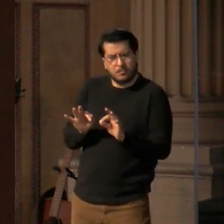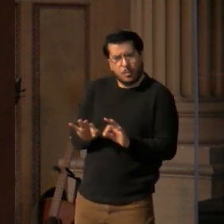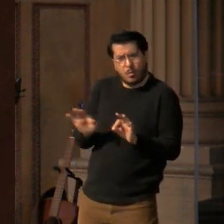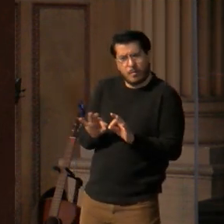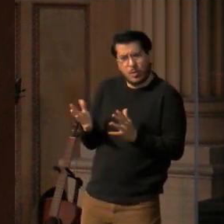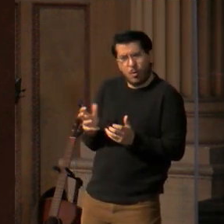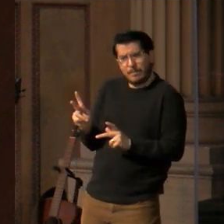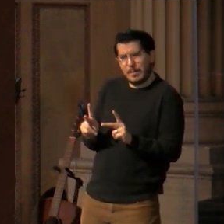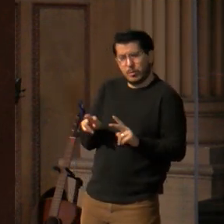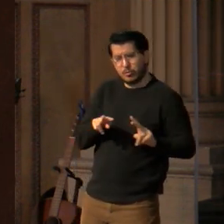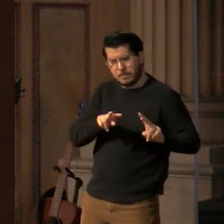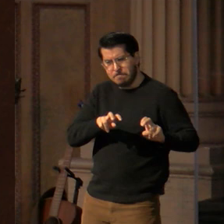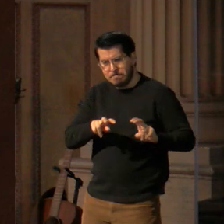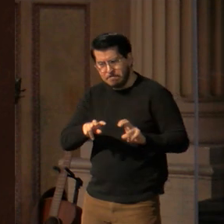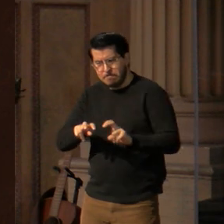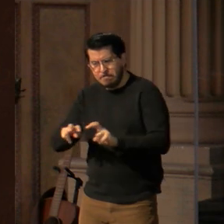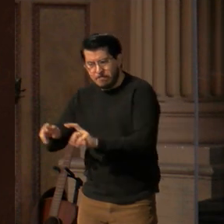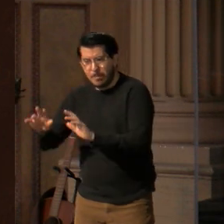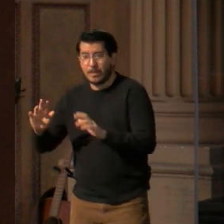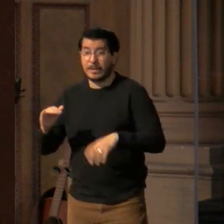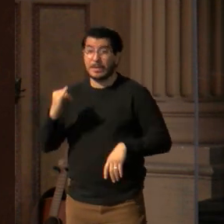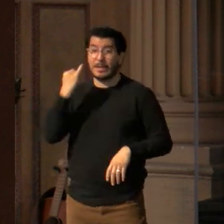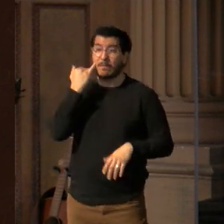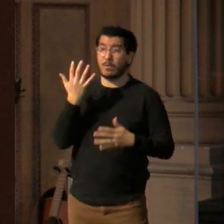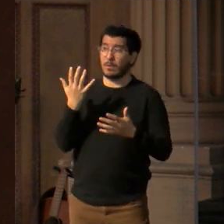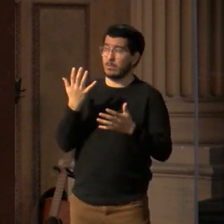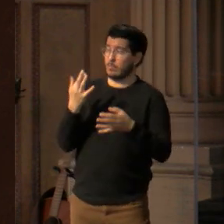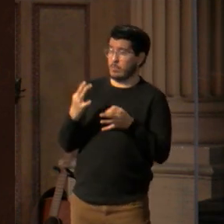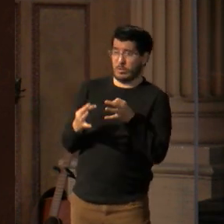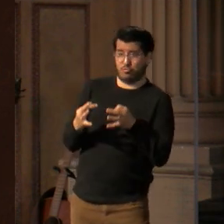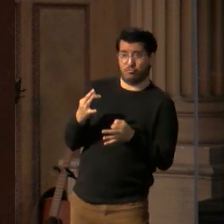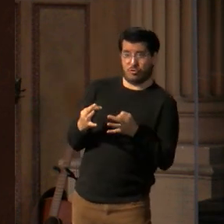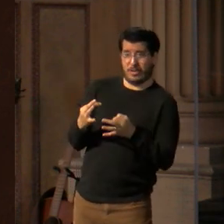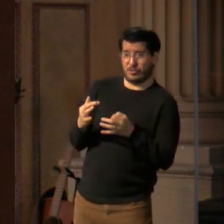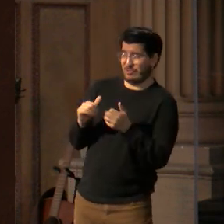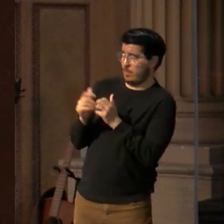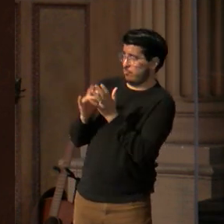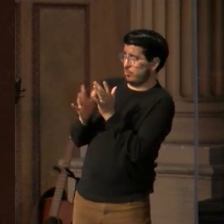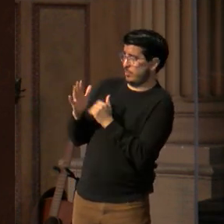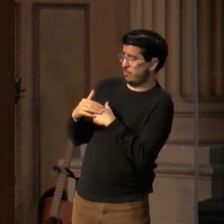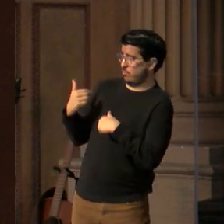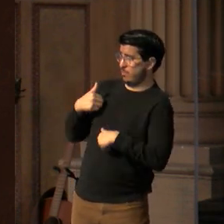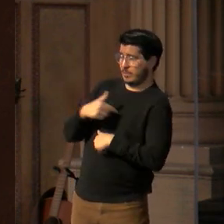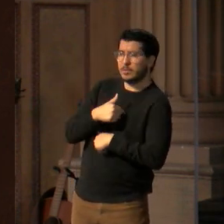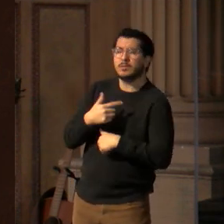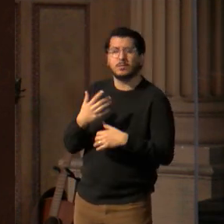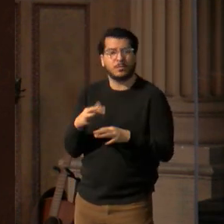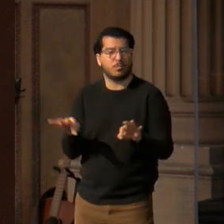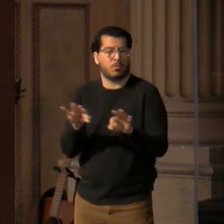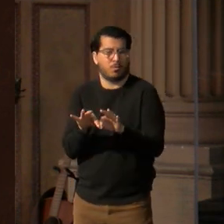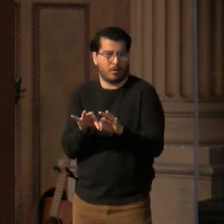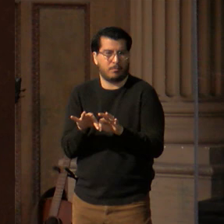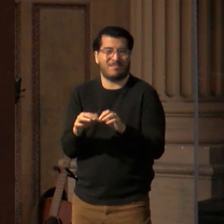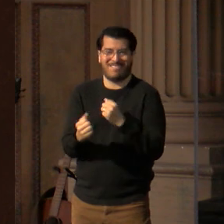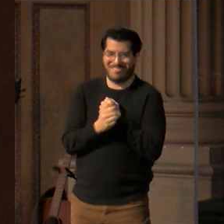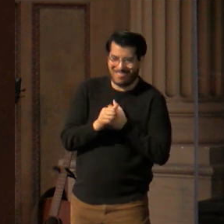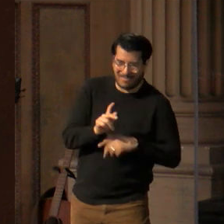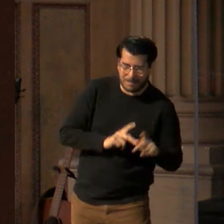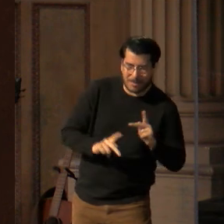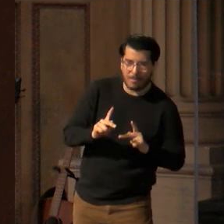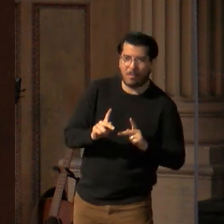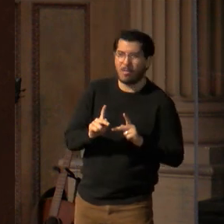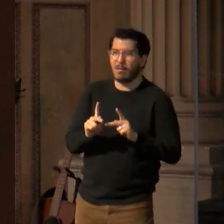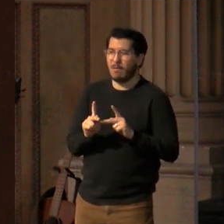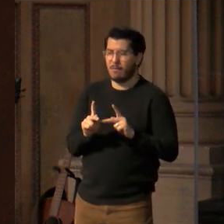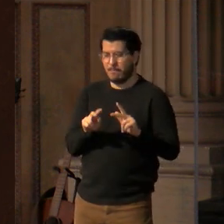But if we're going to judge like Jesus calls us to, we want to make sure that we're loving people and applying a standard of proof and